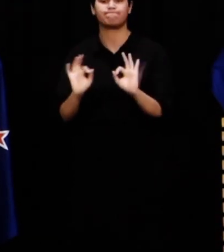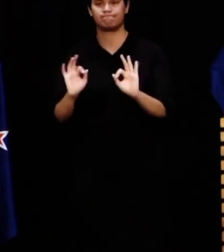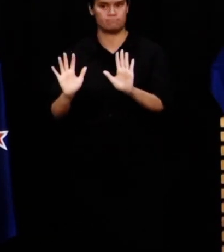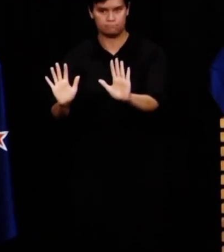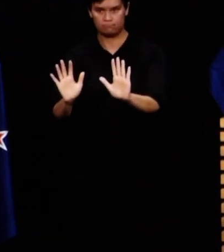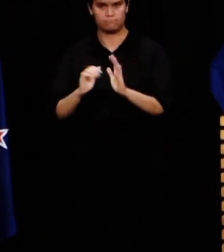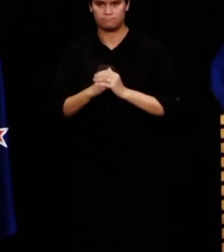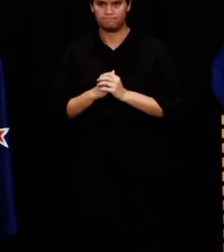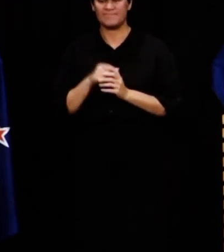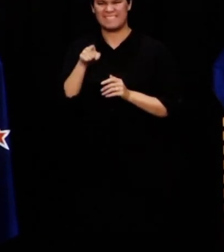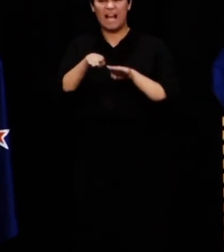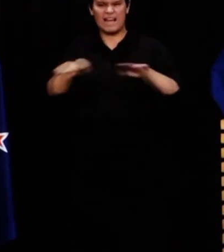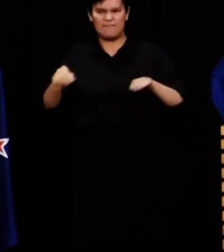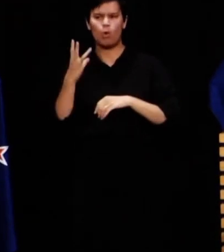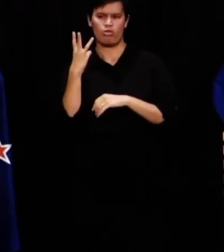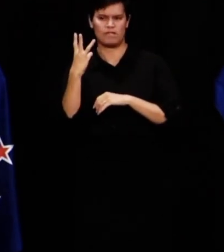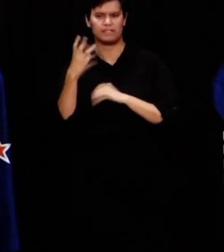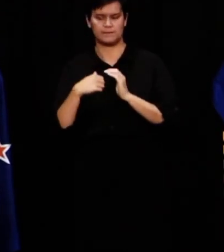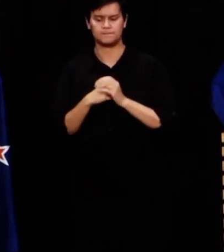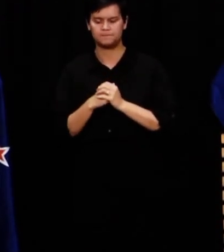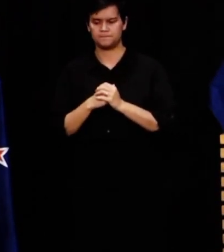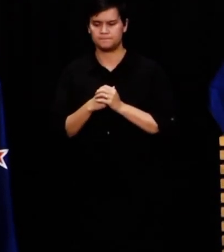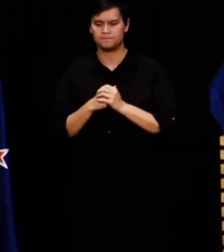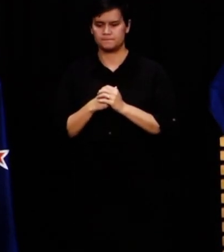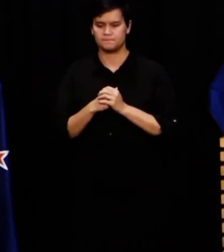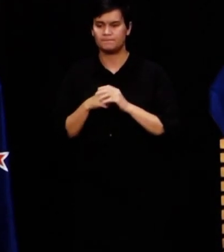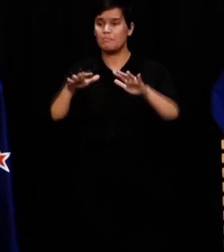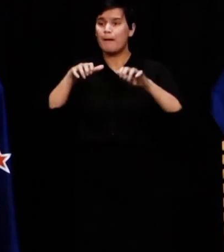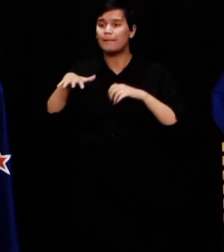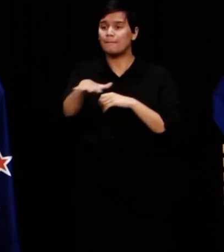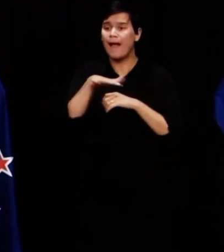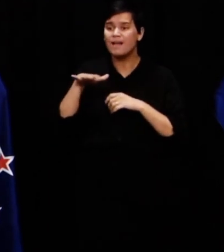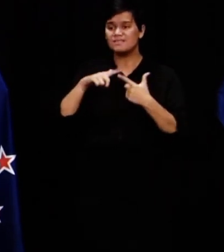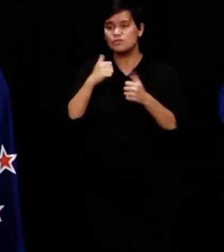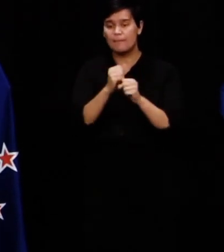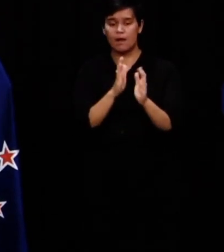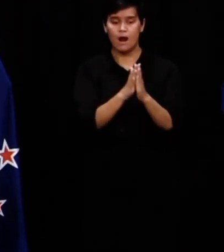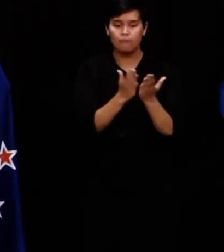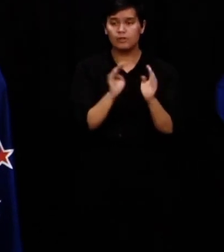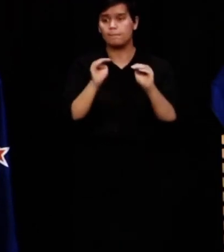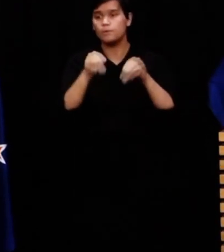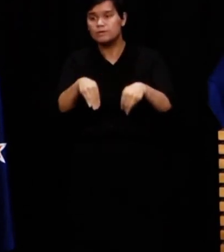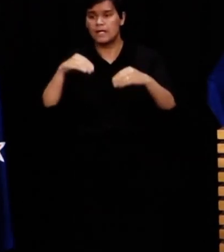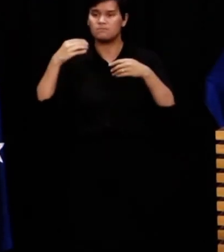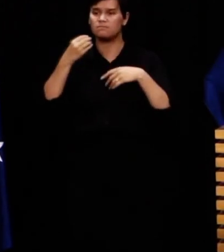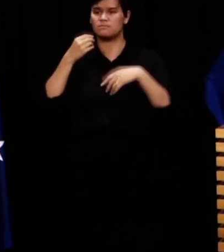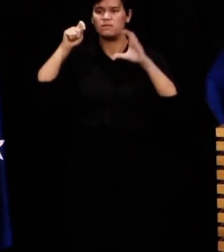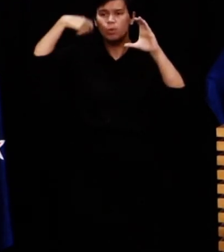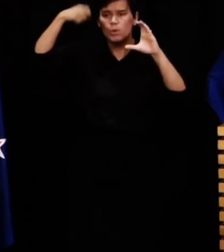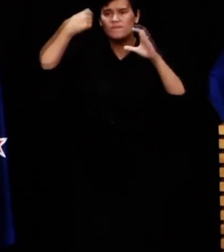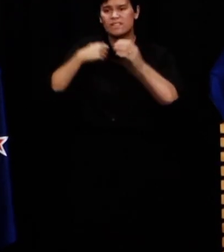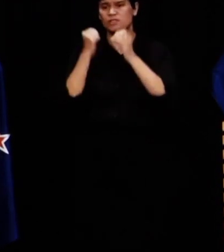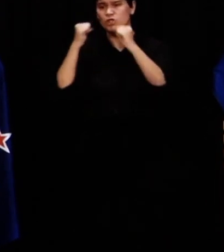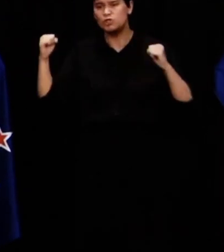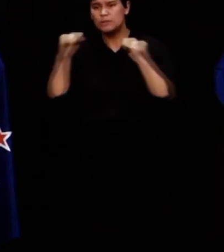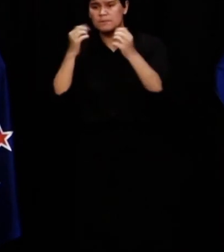our goals at level three. Public venues, you'll remember, do close. For example, libraries, museums, cinemas, food courts, gyms,